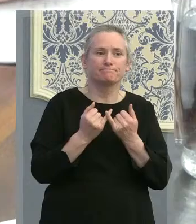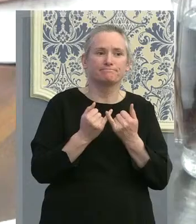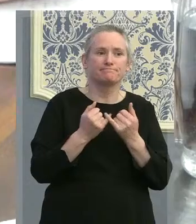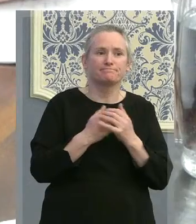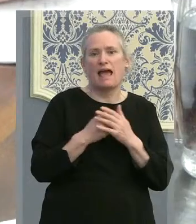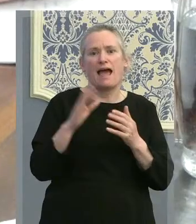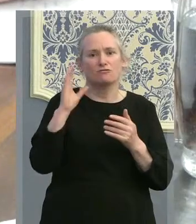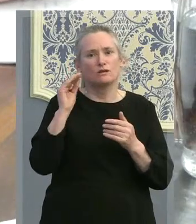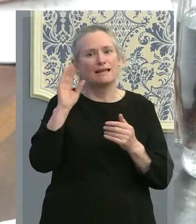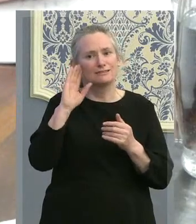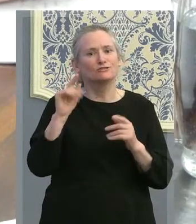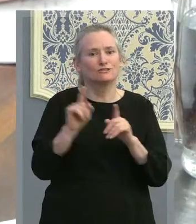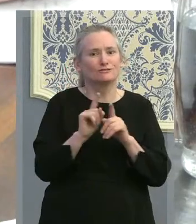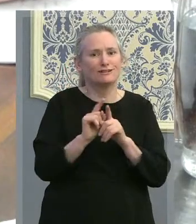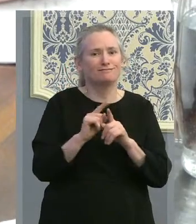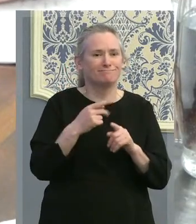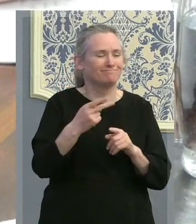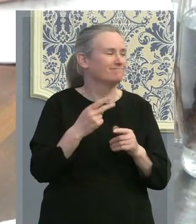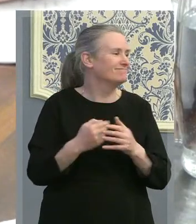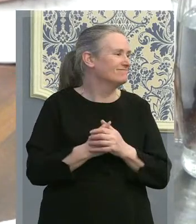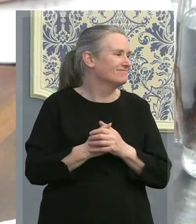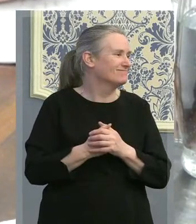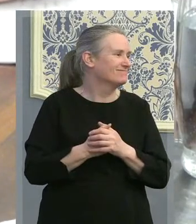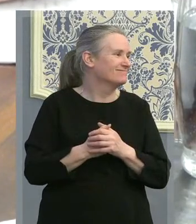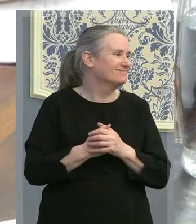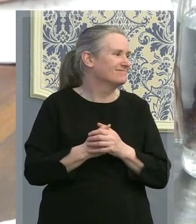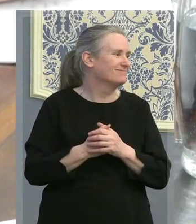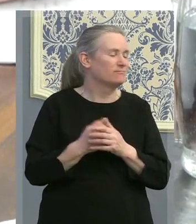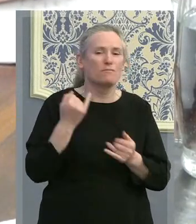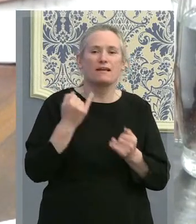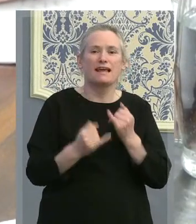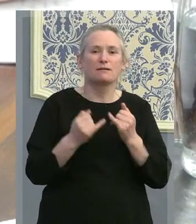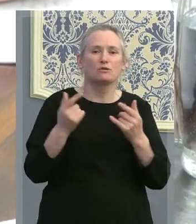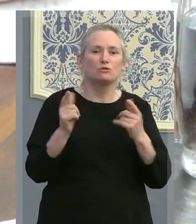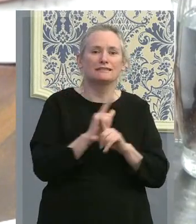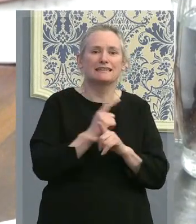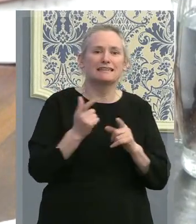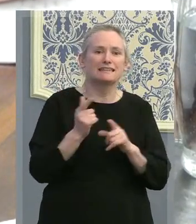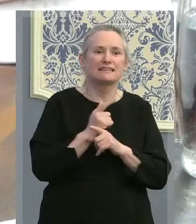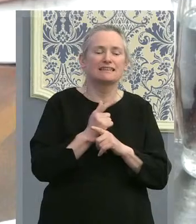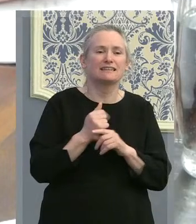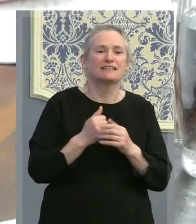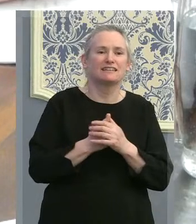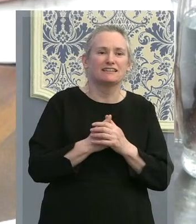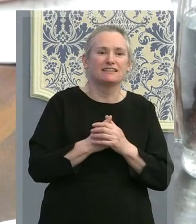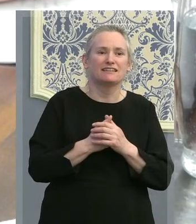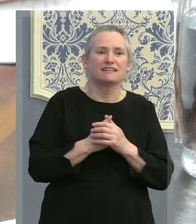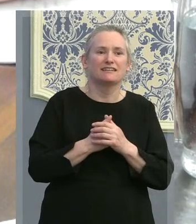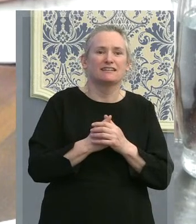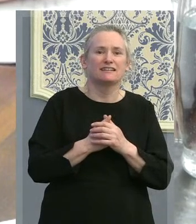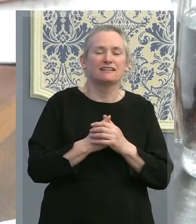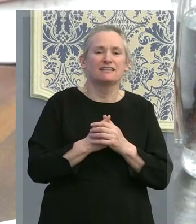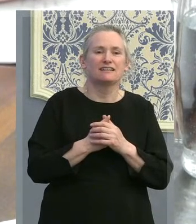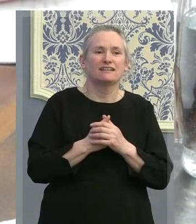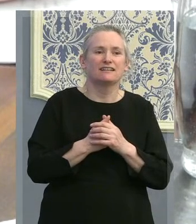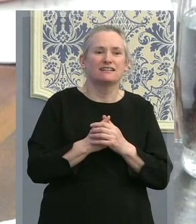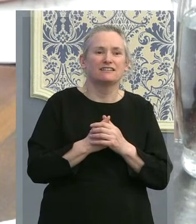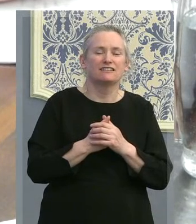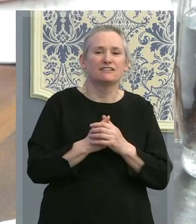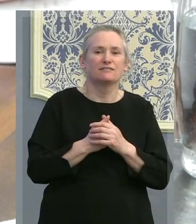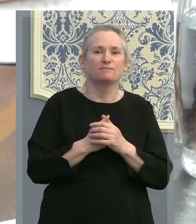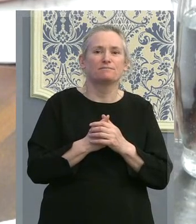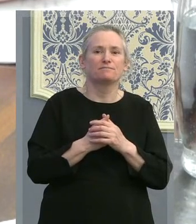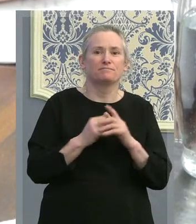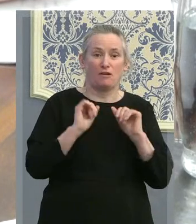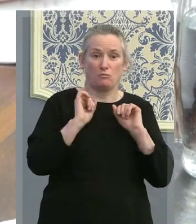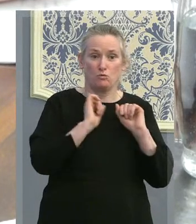well, so we have to compromise. And I play music like Eddie Grant and Blondie,